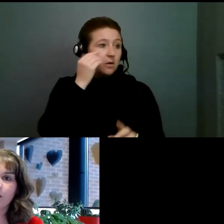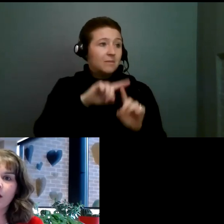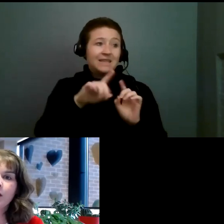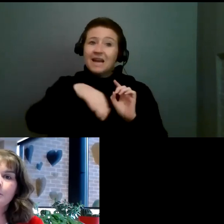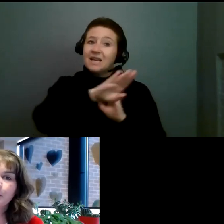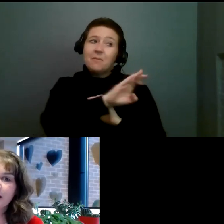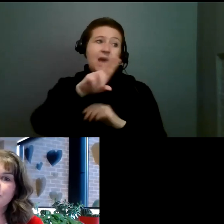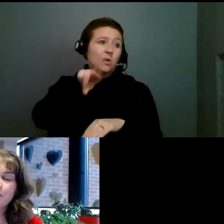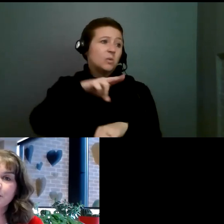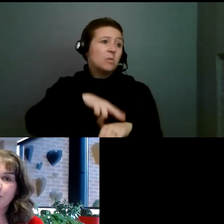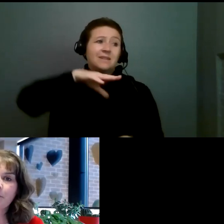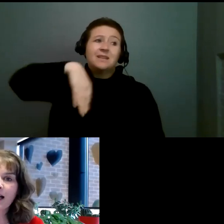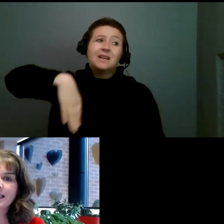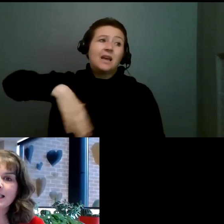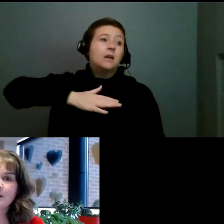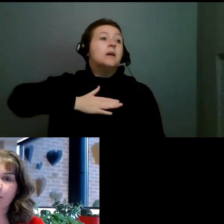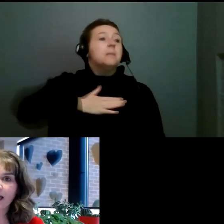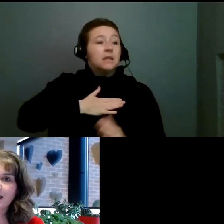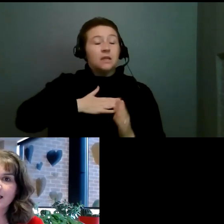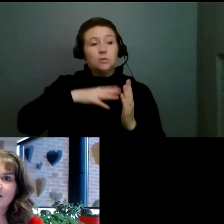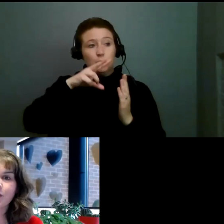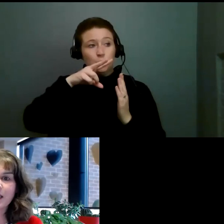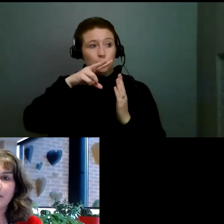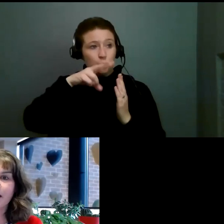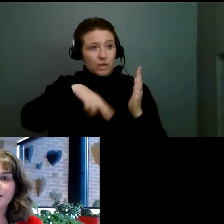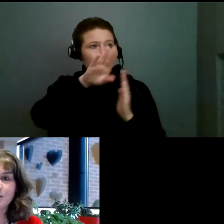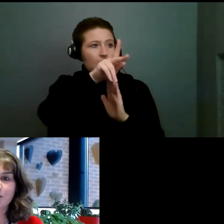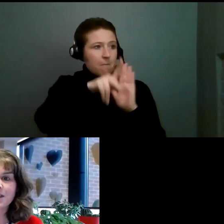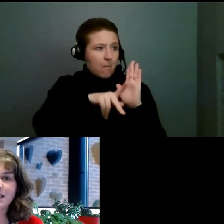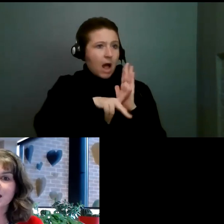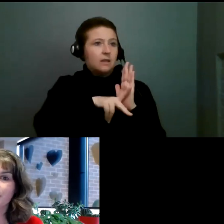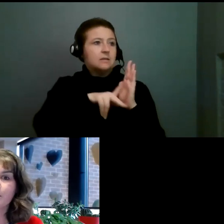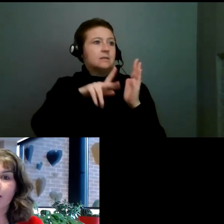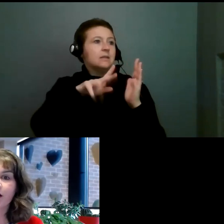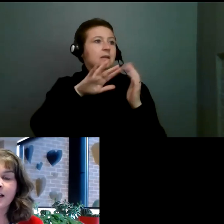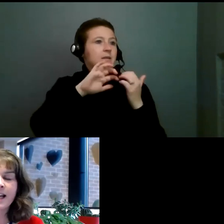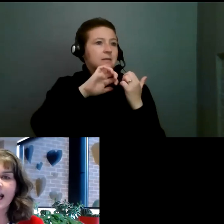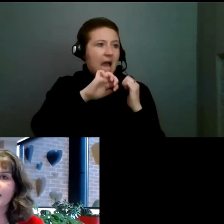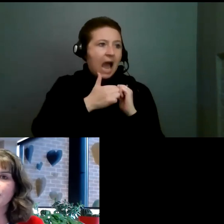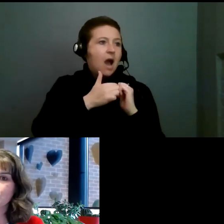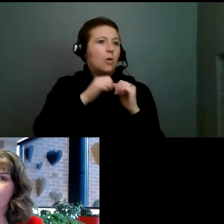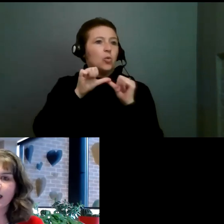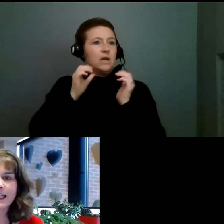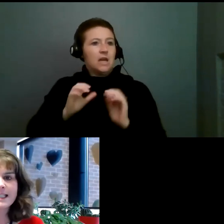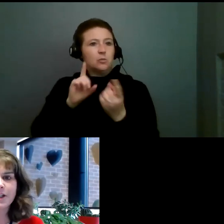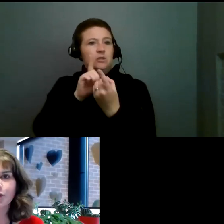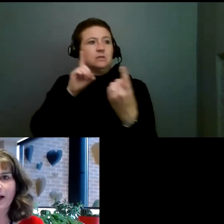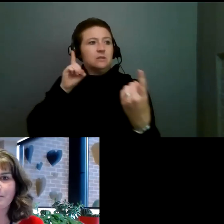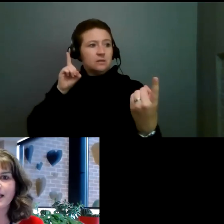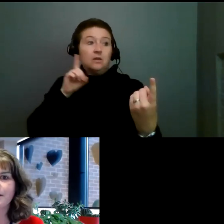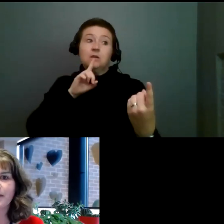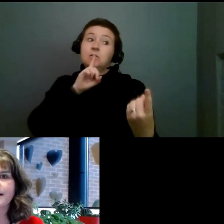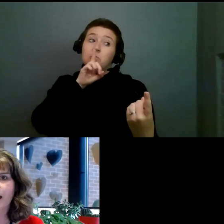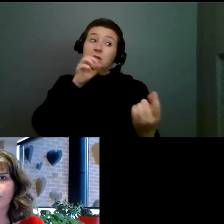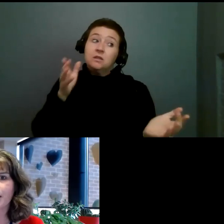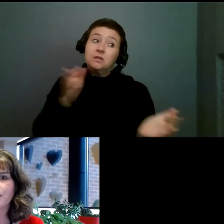normal. Please review your policies and practices for keeping customers 6 feet apart and strongly consider